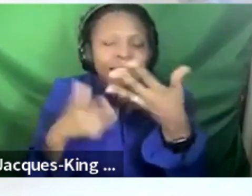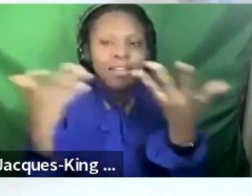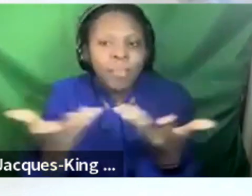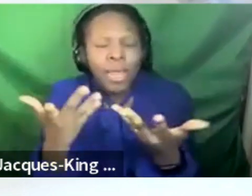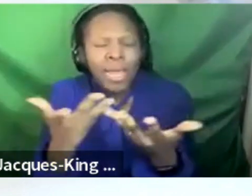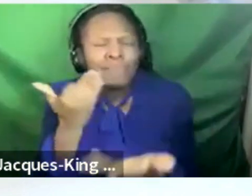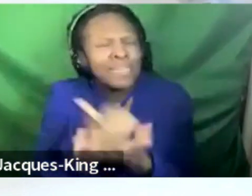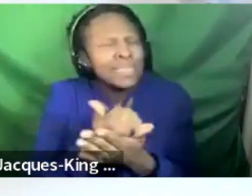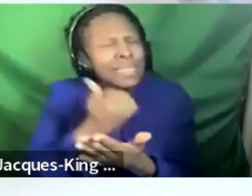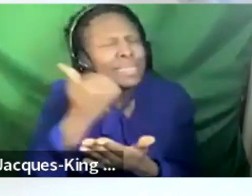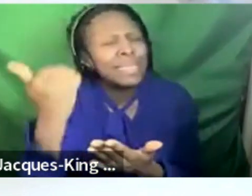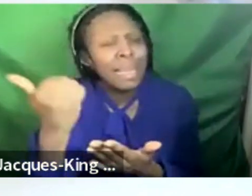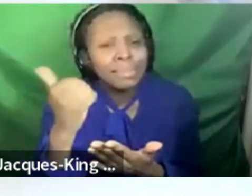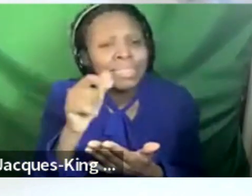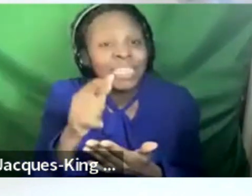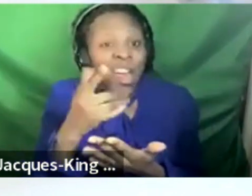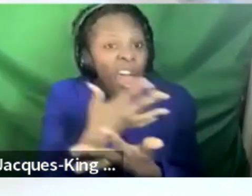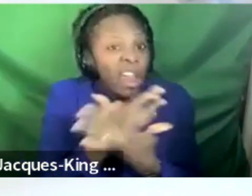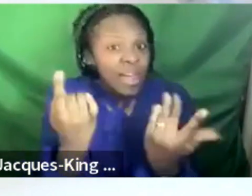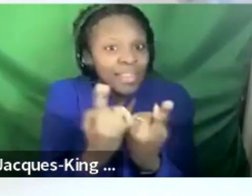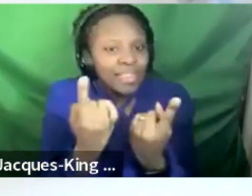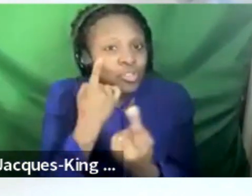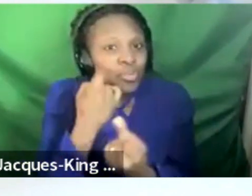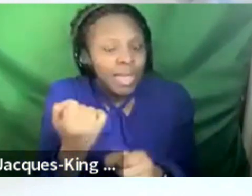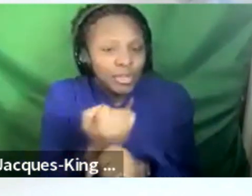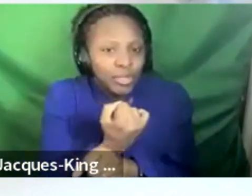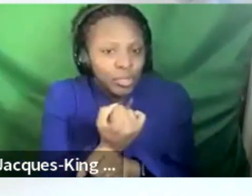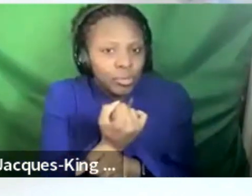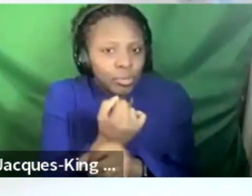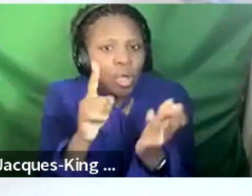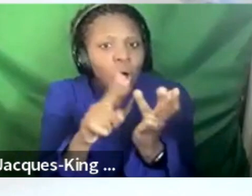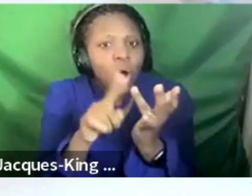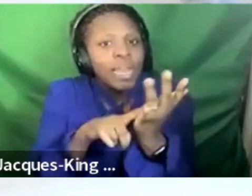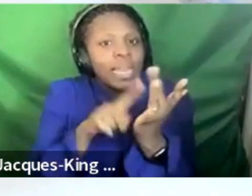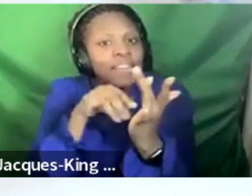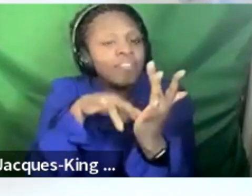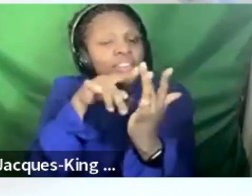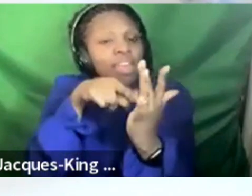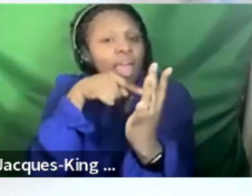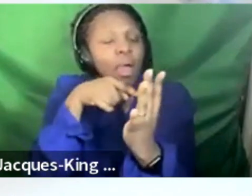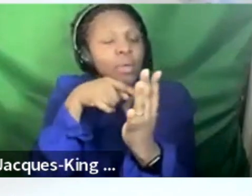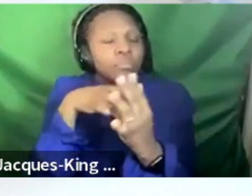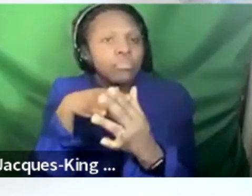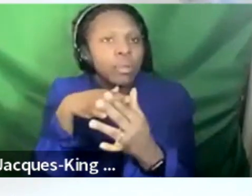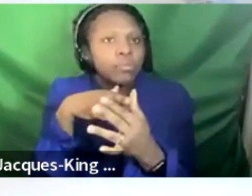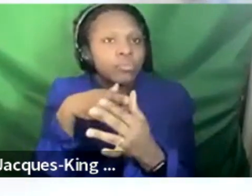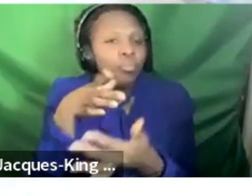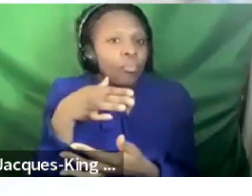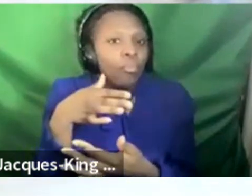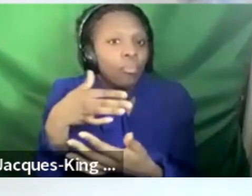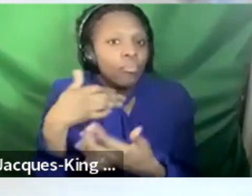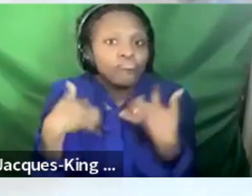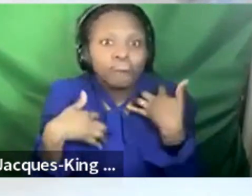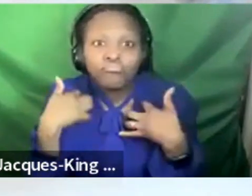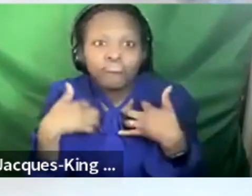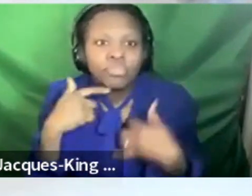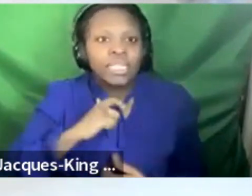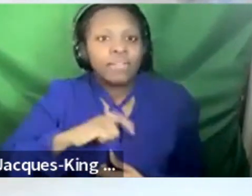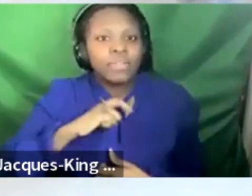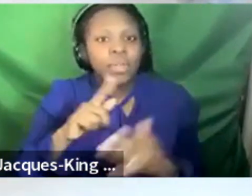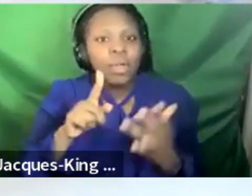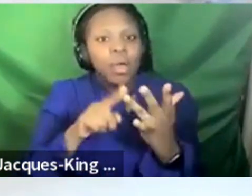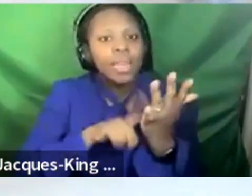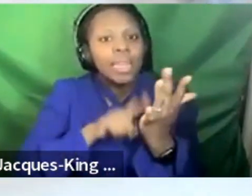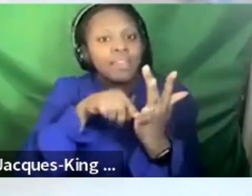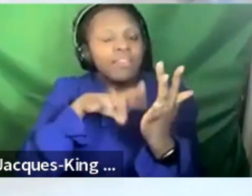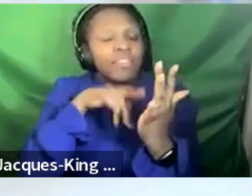play. It's just such a great piece, and there's so much you can do with it. And Olivia is a fascinating character. What